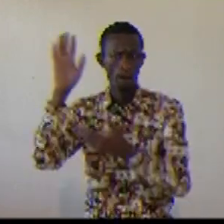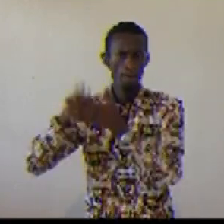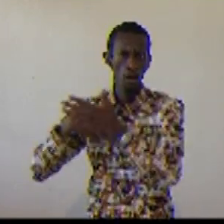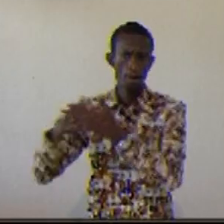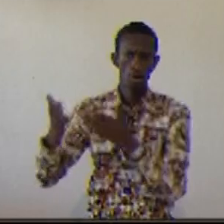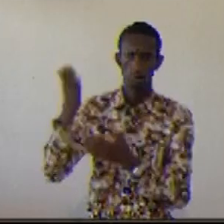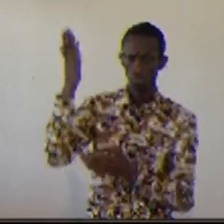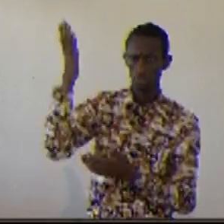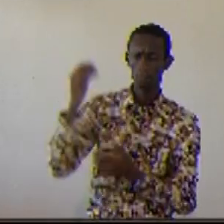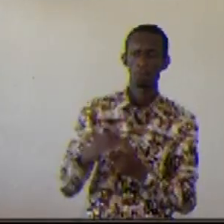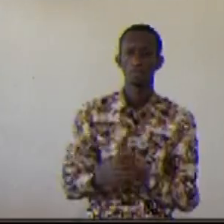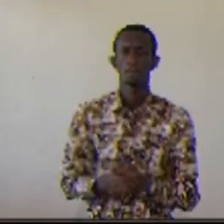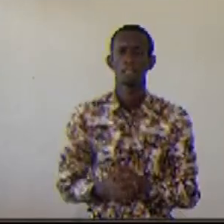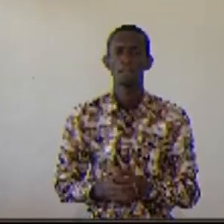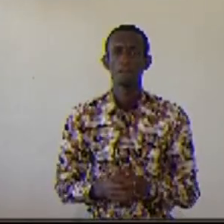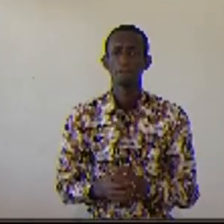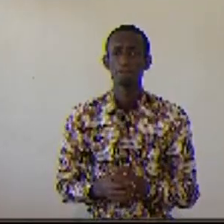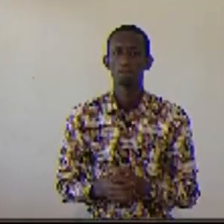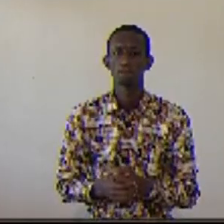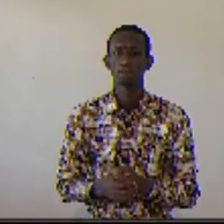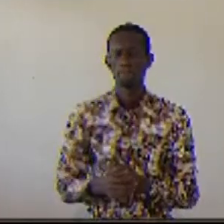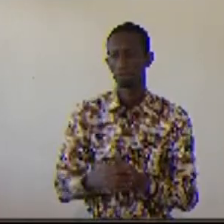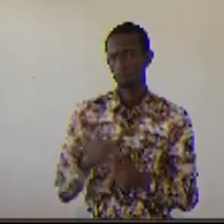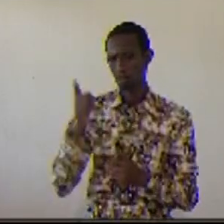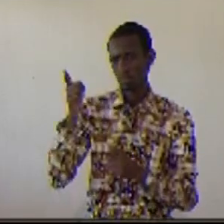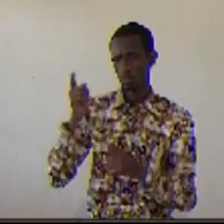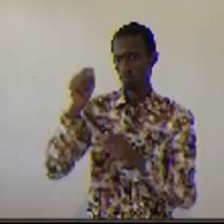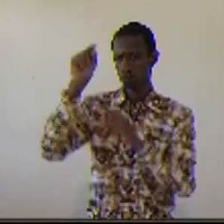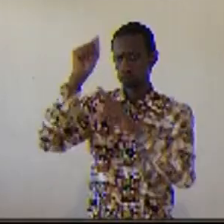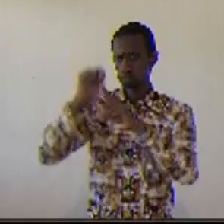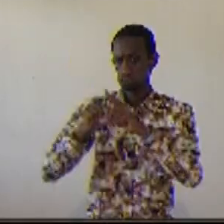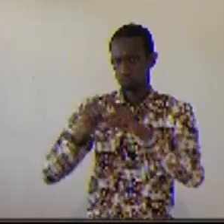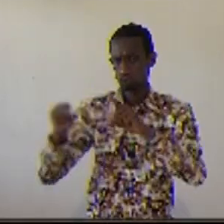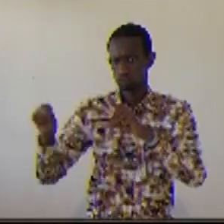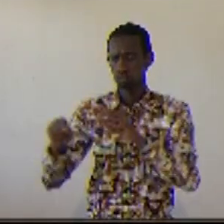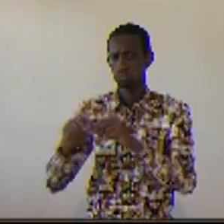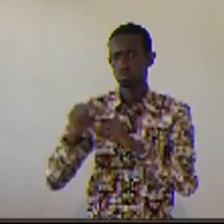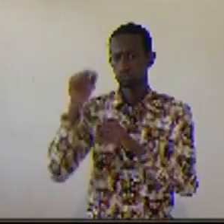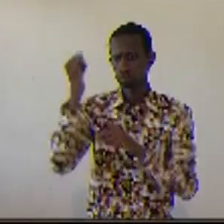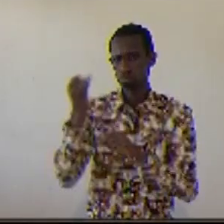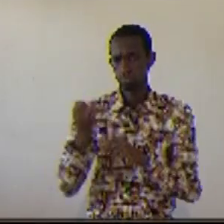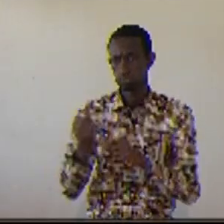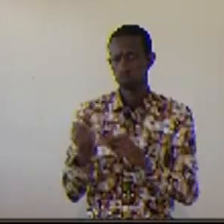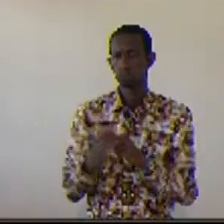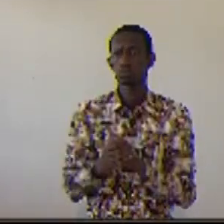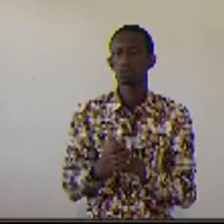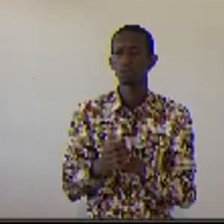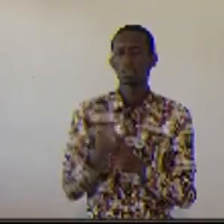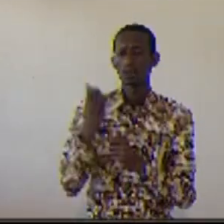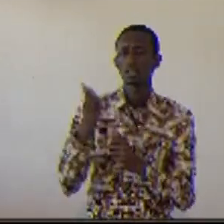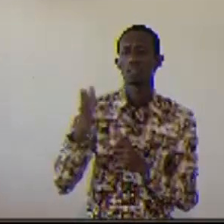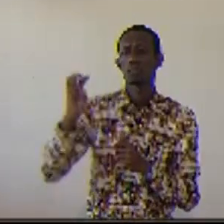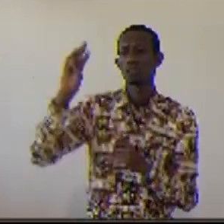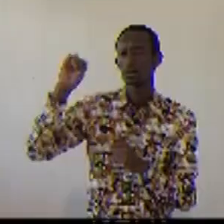the graph of the magnesium, of the evolution of hydrogen